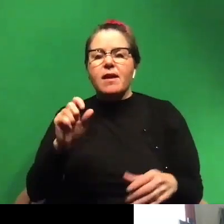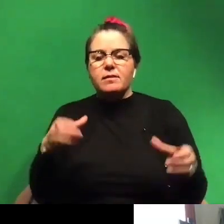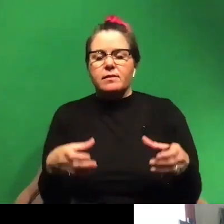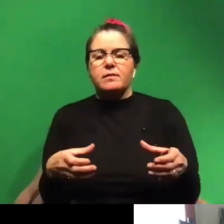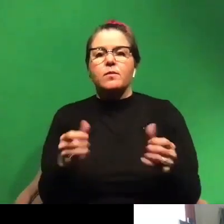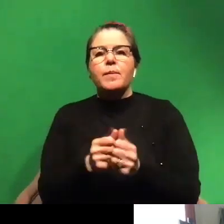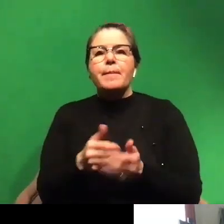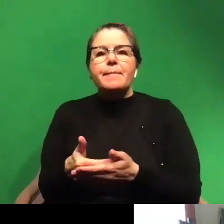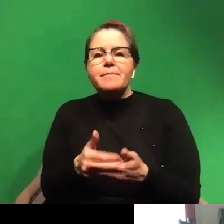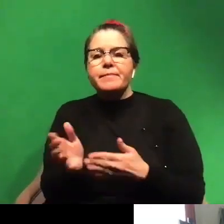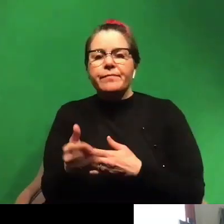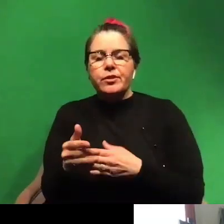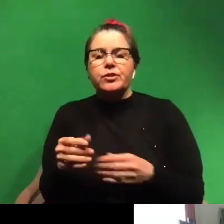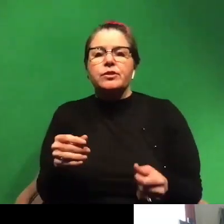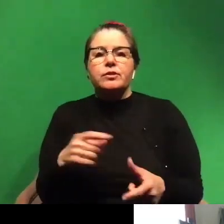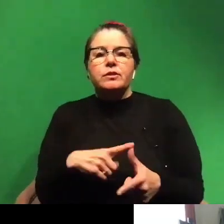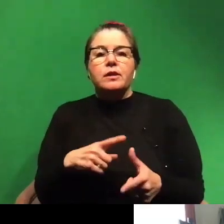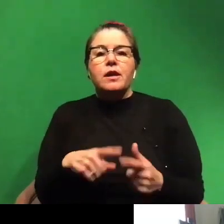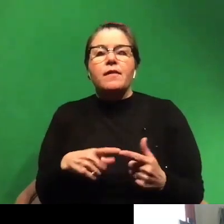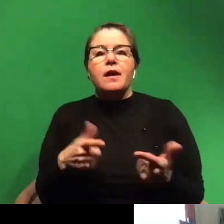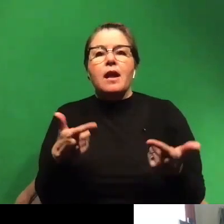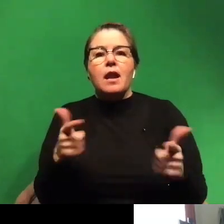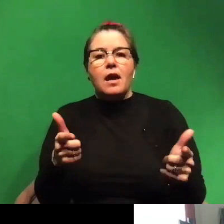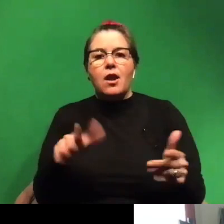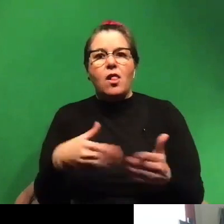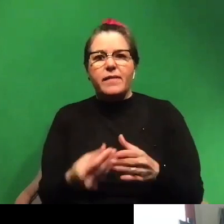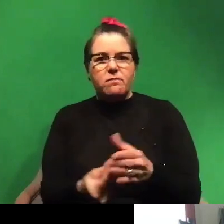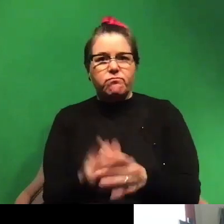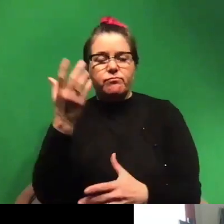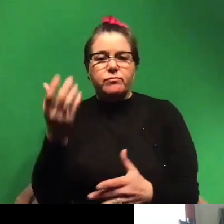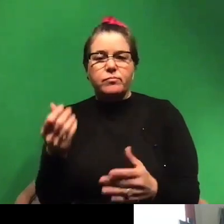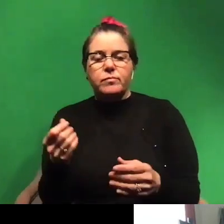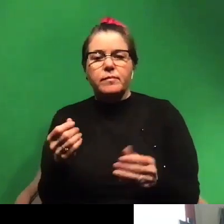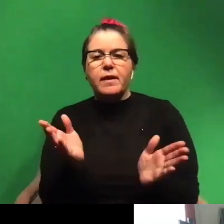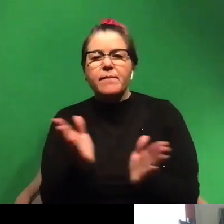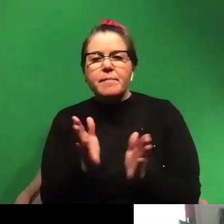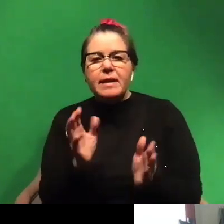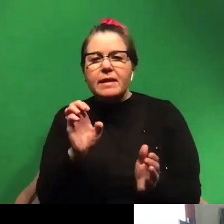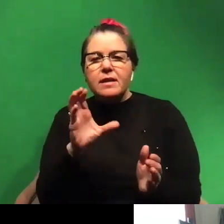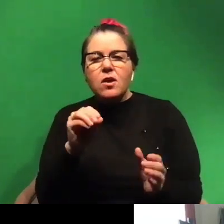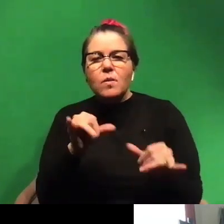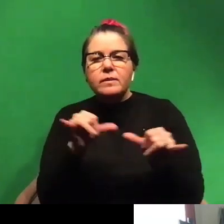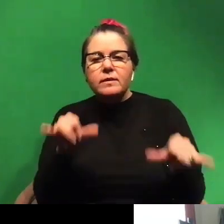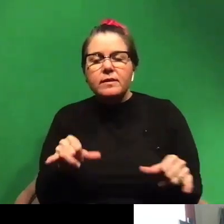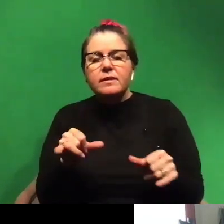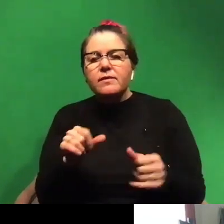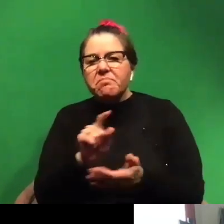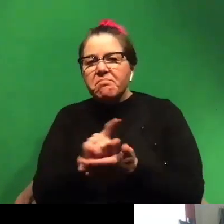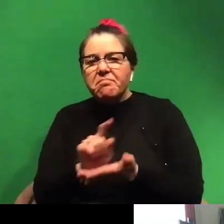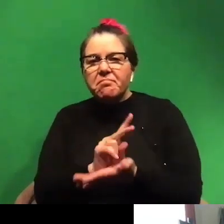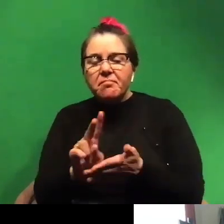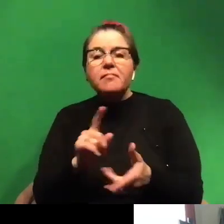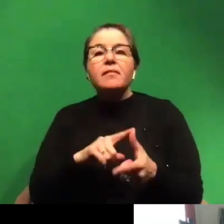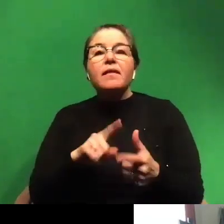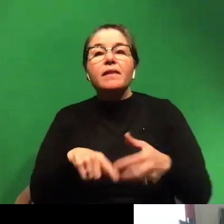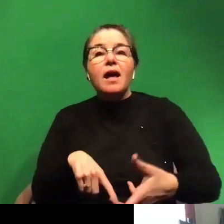little baby fish, and then allow all of that to grow as a little miniature ecosystem for a couple of weeks, and then we take the